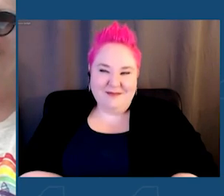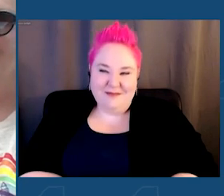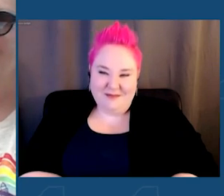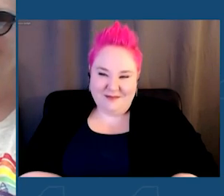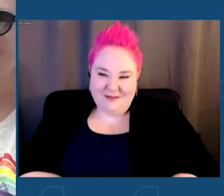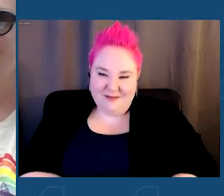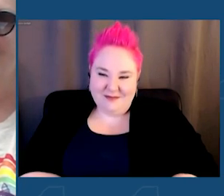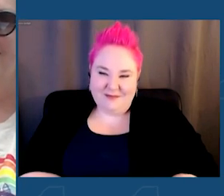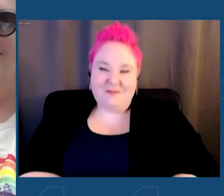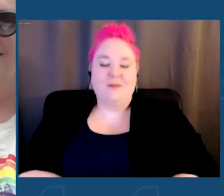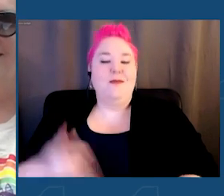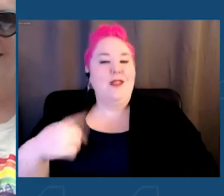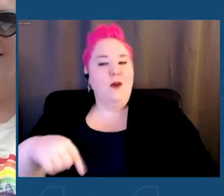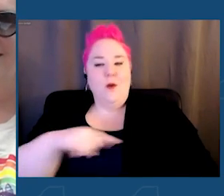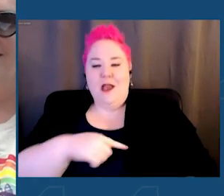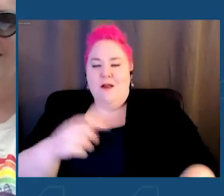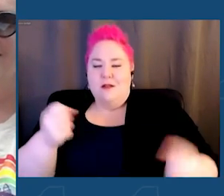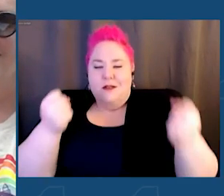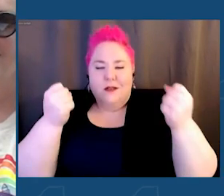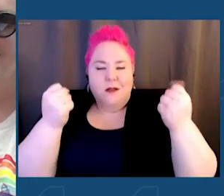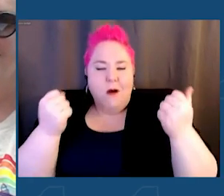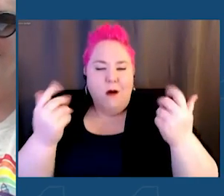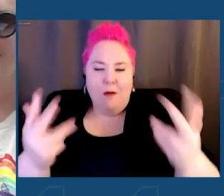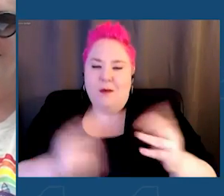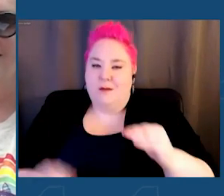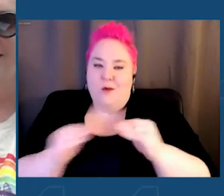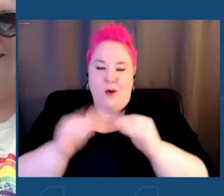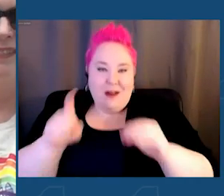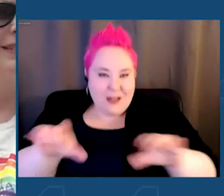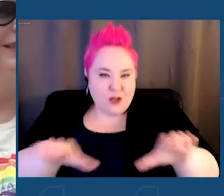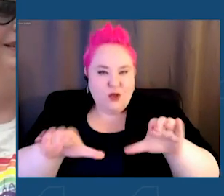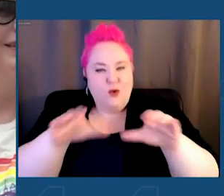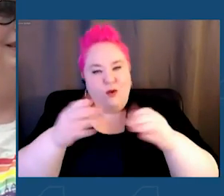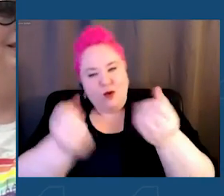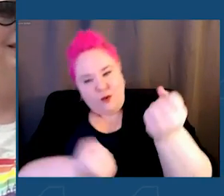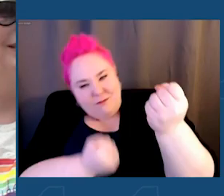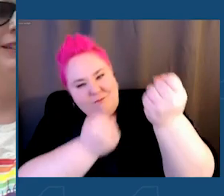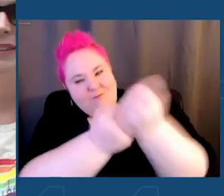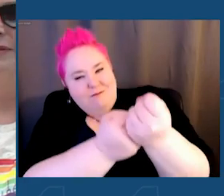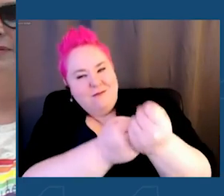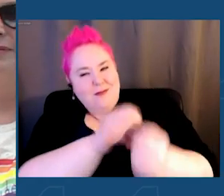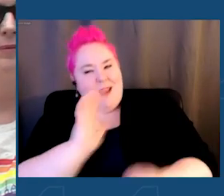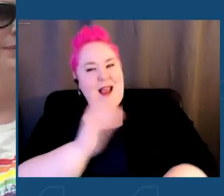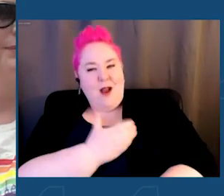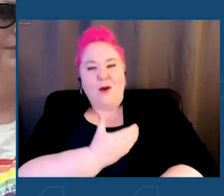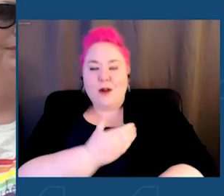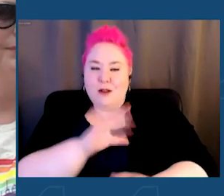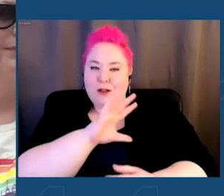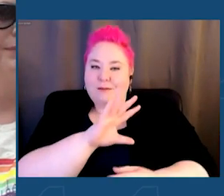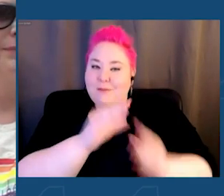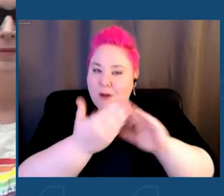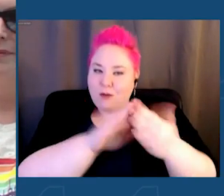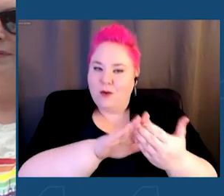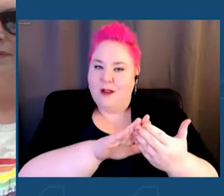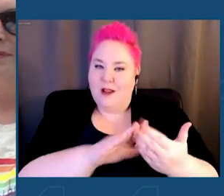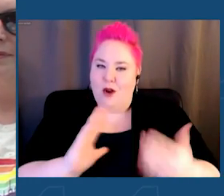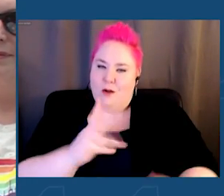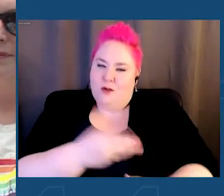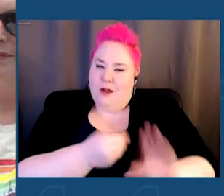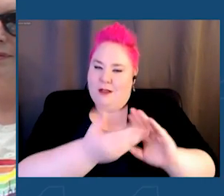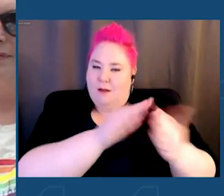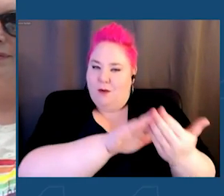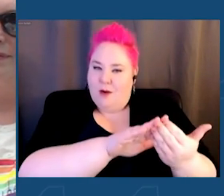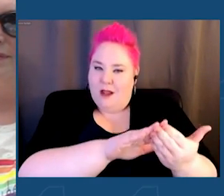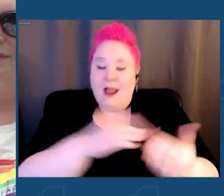And we have so much more to do to lift up this community. And I was really honored to name the